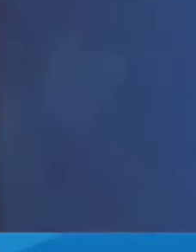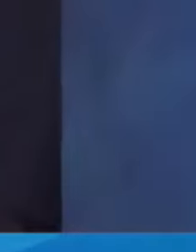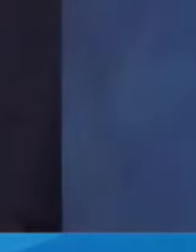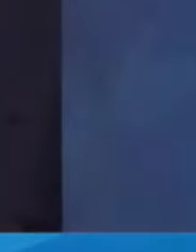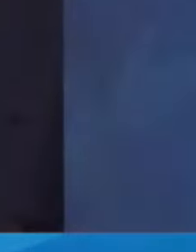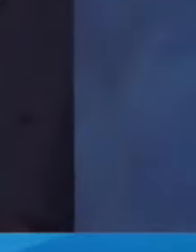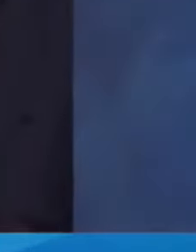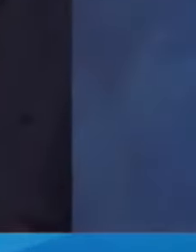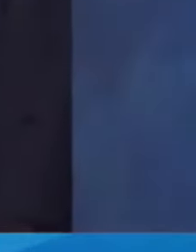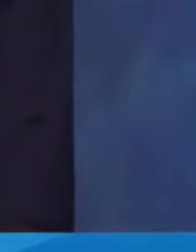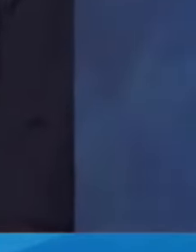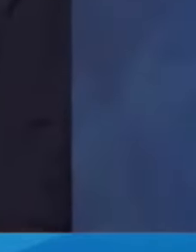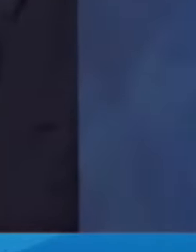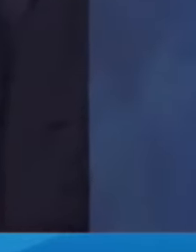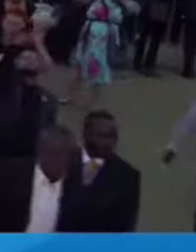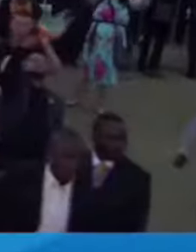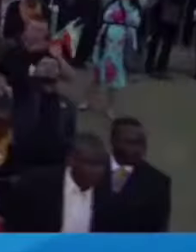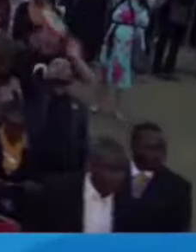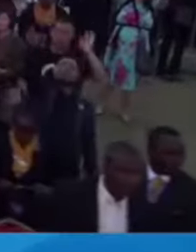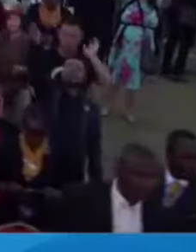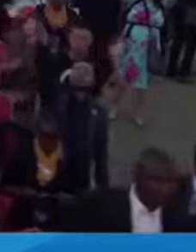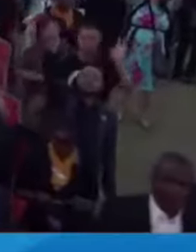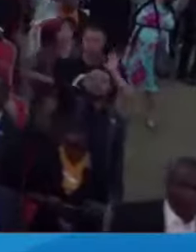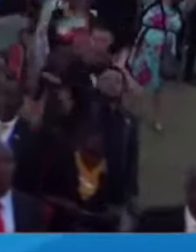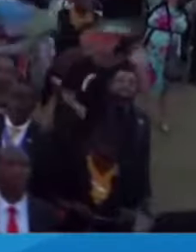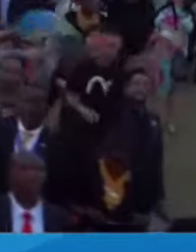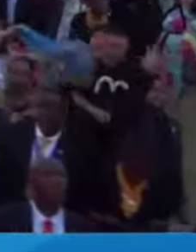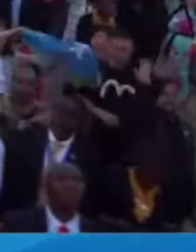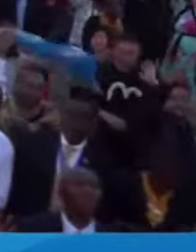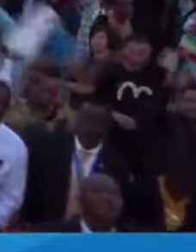Godus wave your hands and lift him